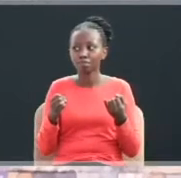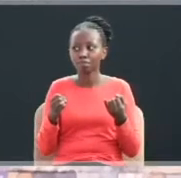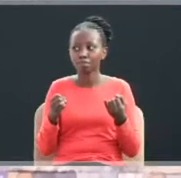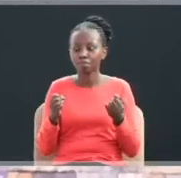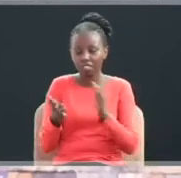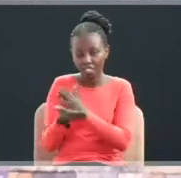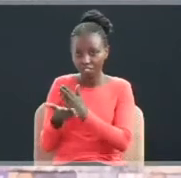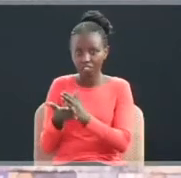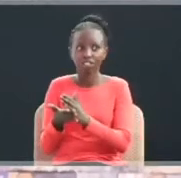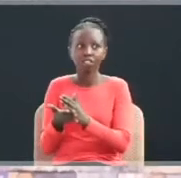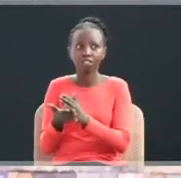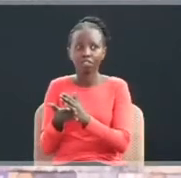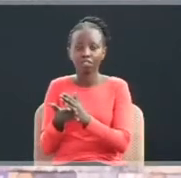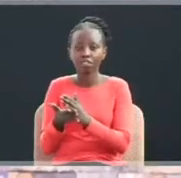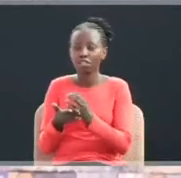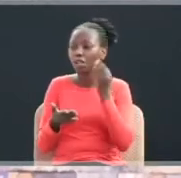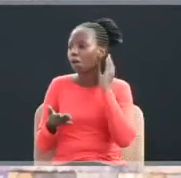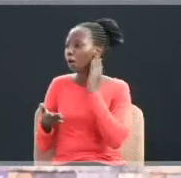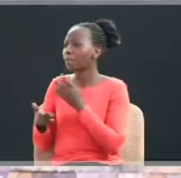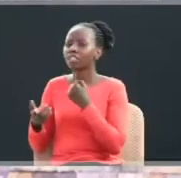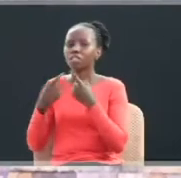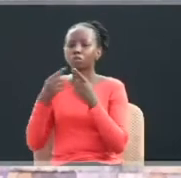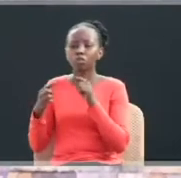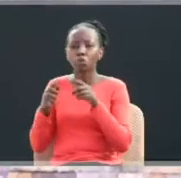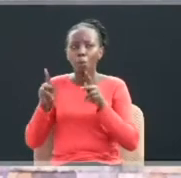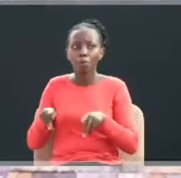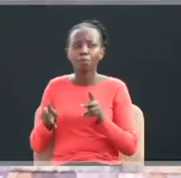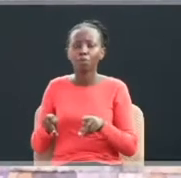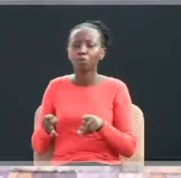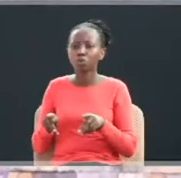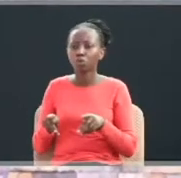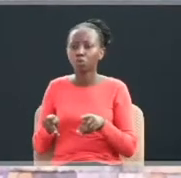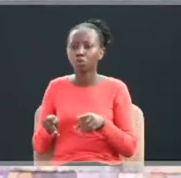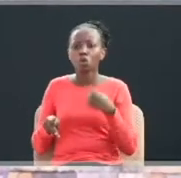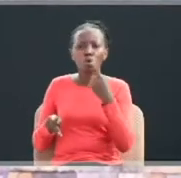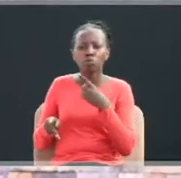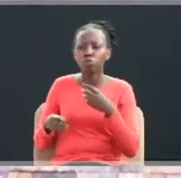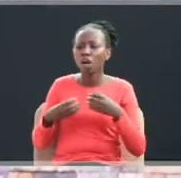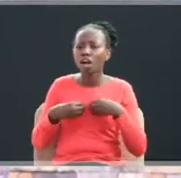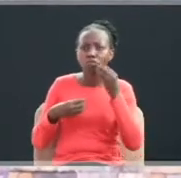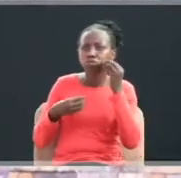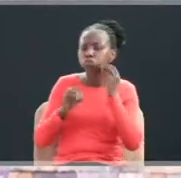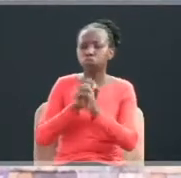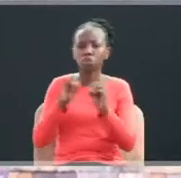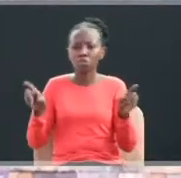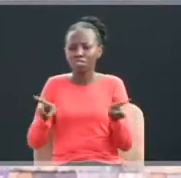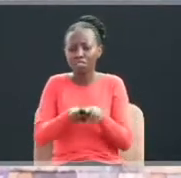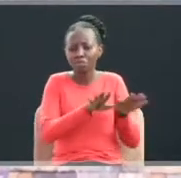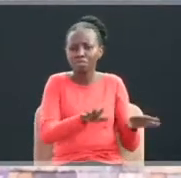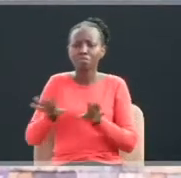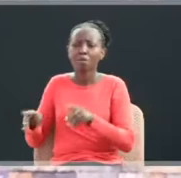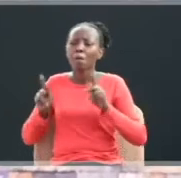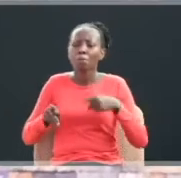and share. Peter is speaking to people that are homeless and suffering. People that